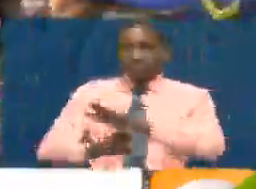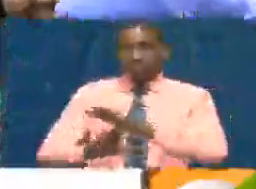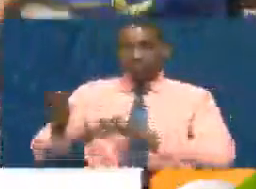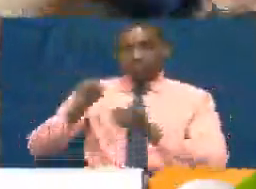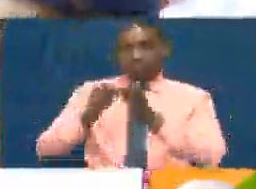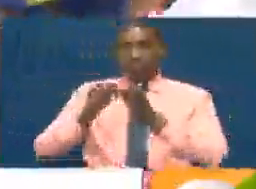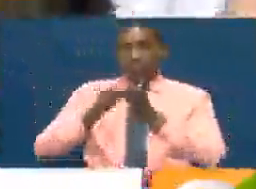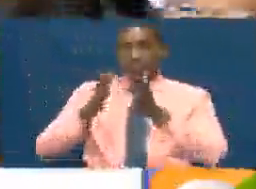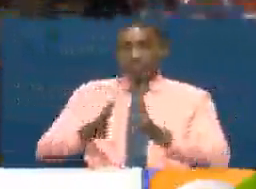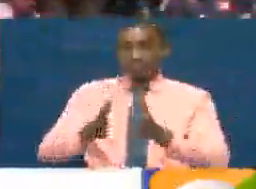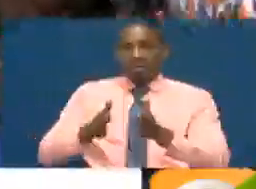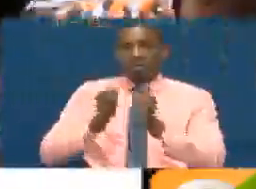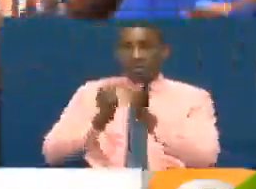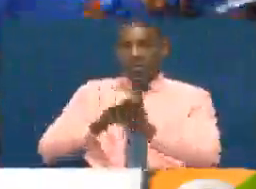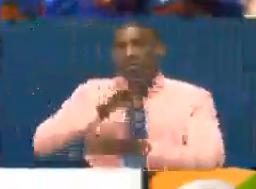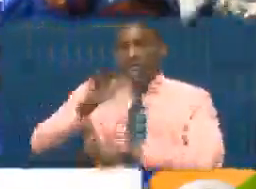in Nairobi,